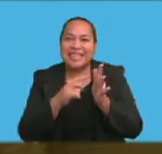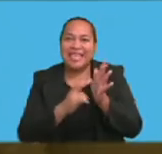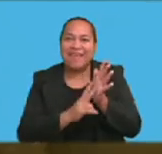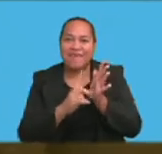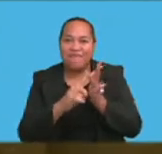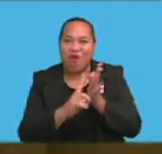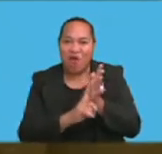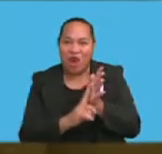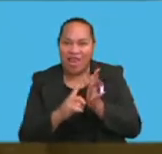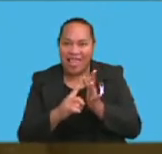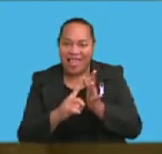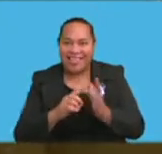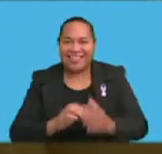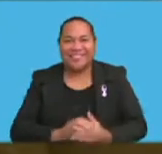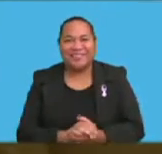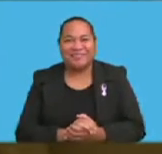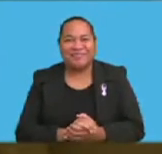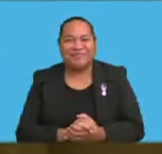Via,